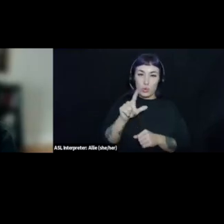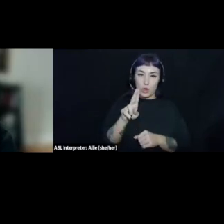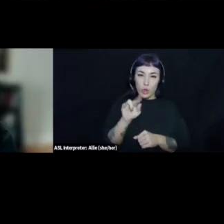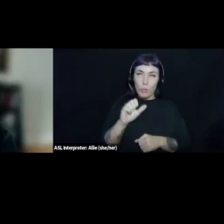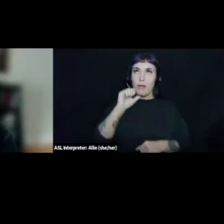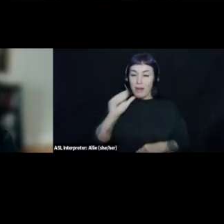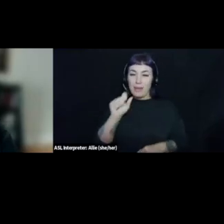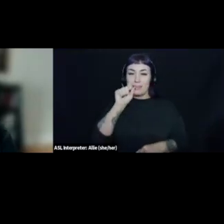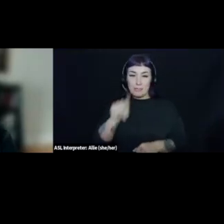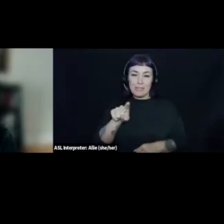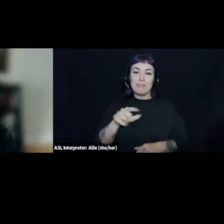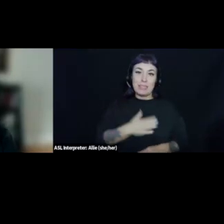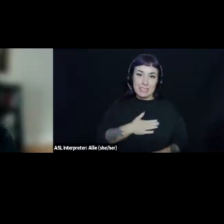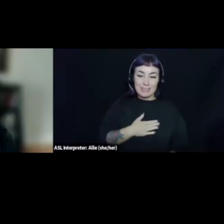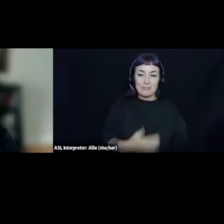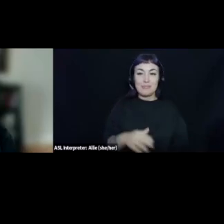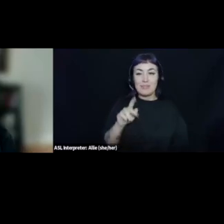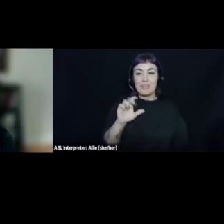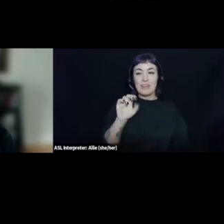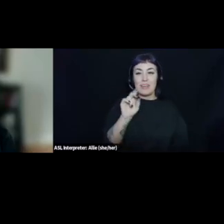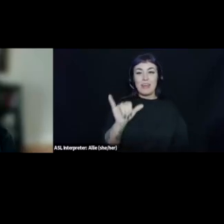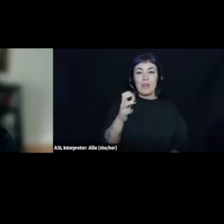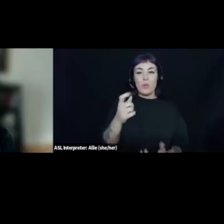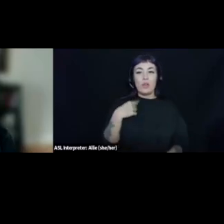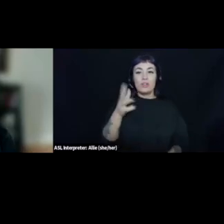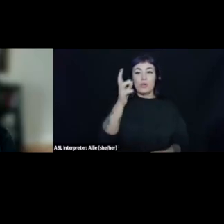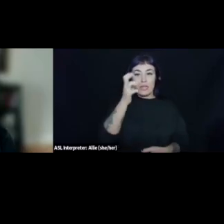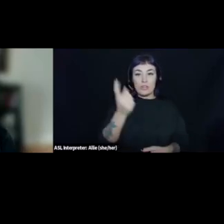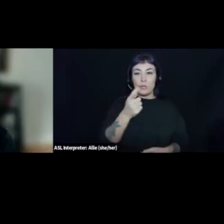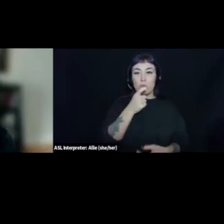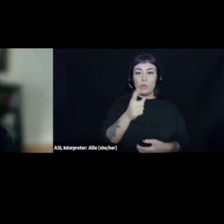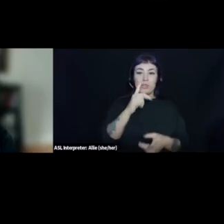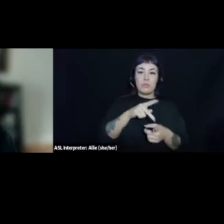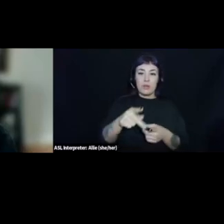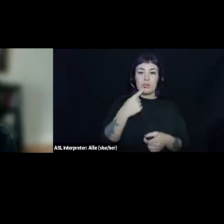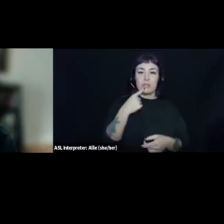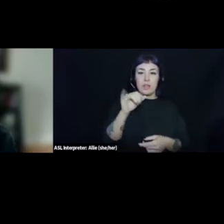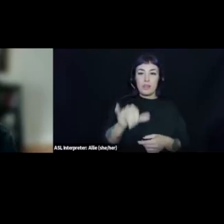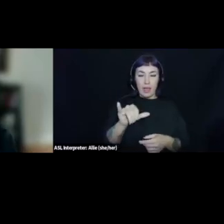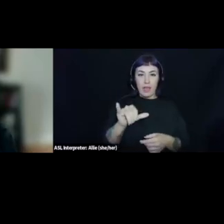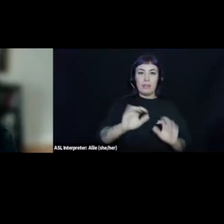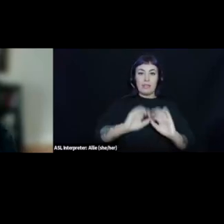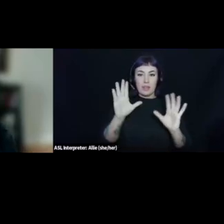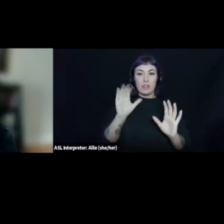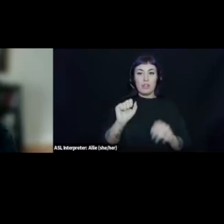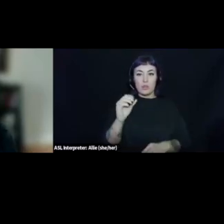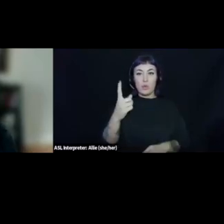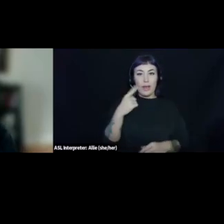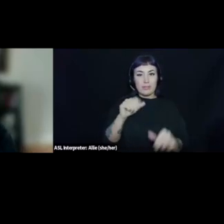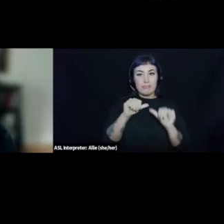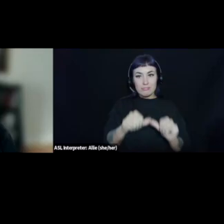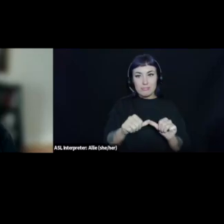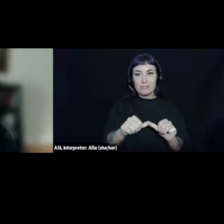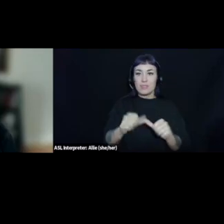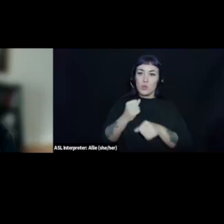spit. Thanks. I just wanted to hear somebody who's like a professional say it out loud so that I can continue to